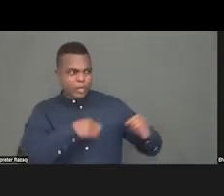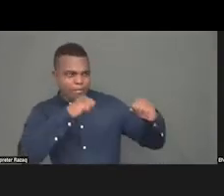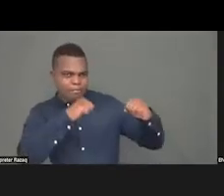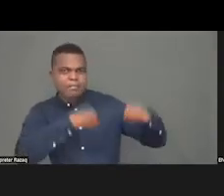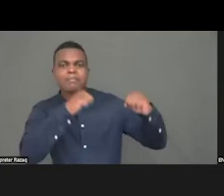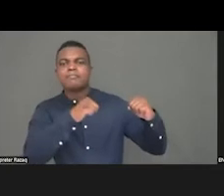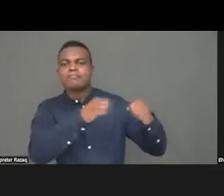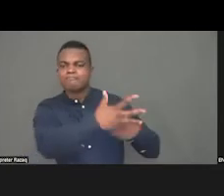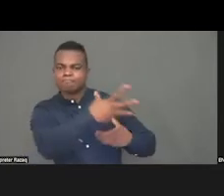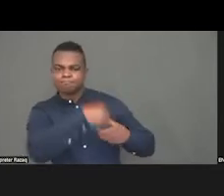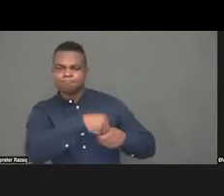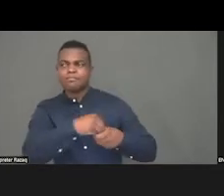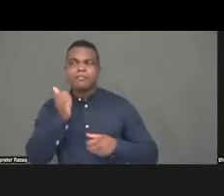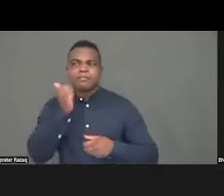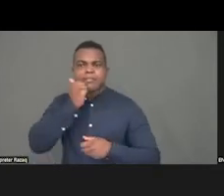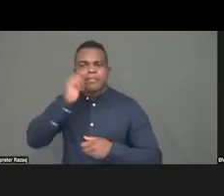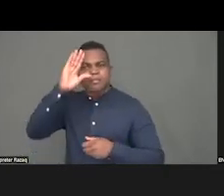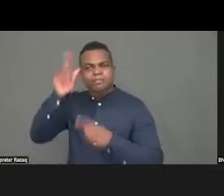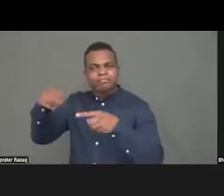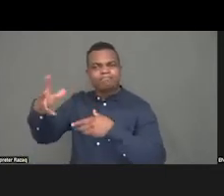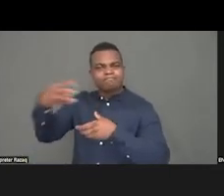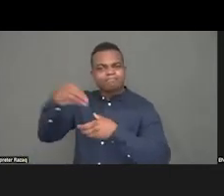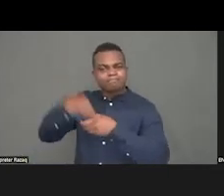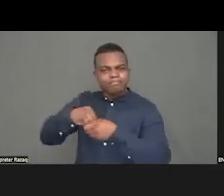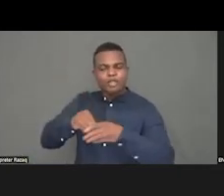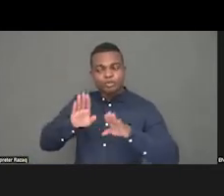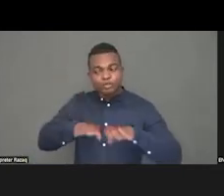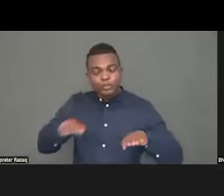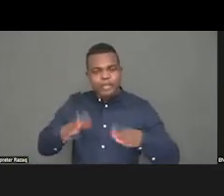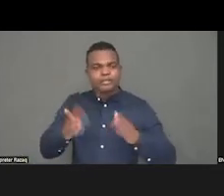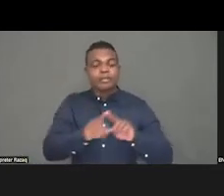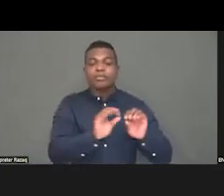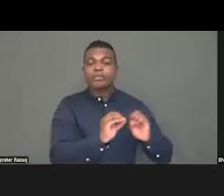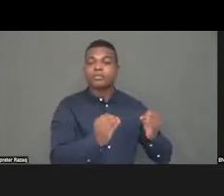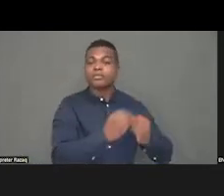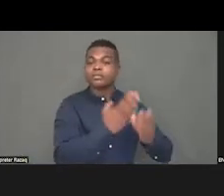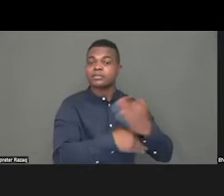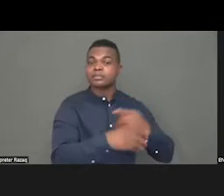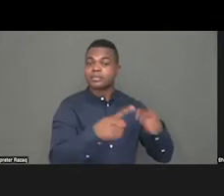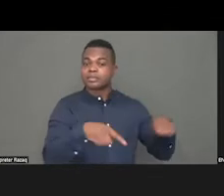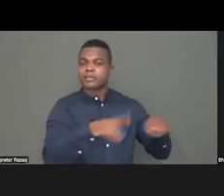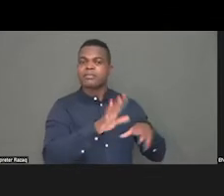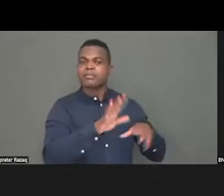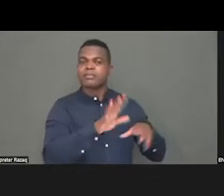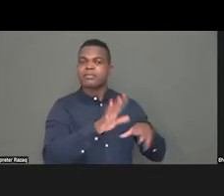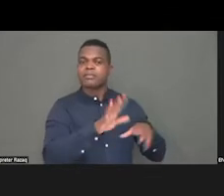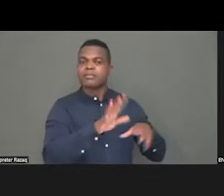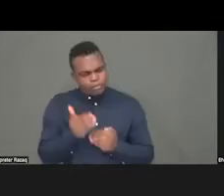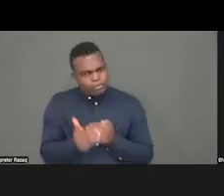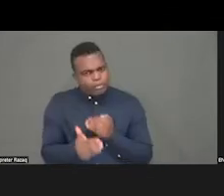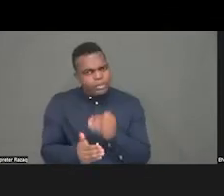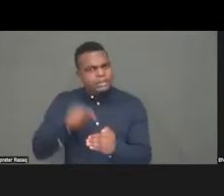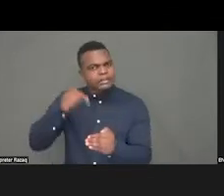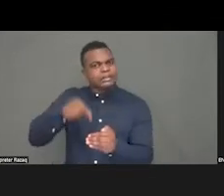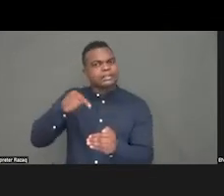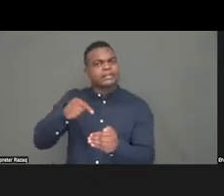and more voices at the table. And sometimes those may be mainstream technology providers or mainstream education practitioners that haven't